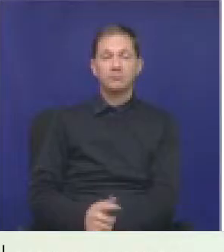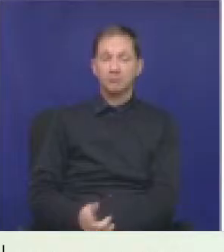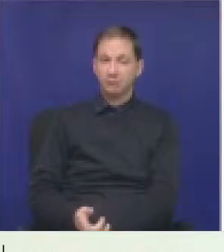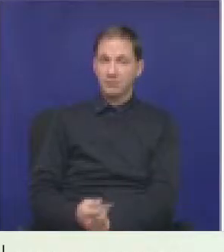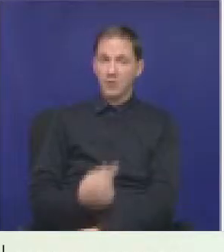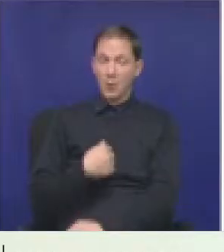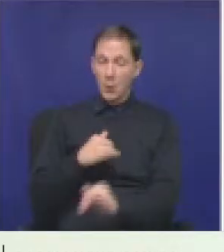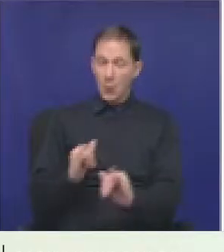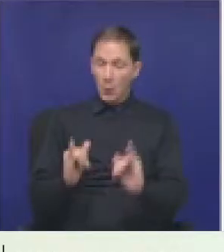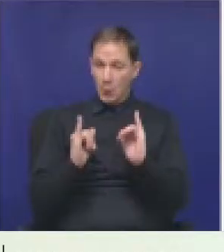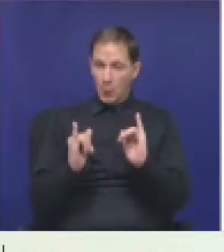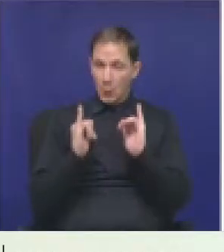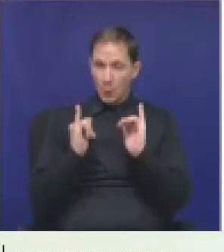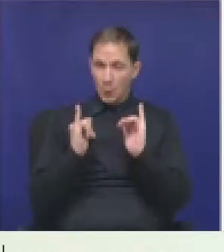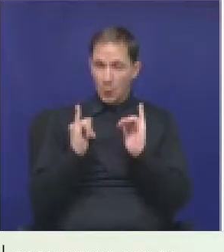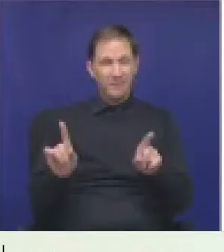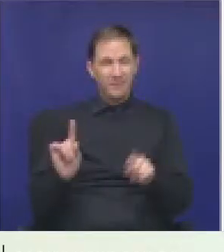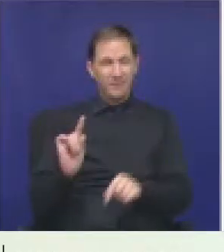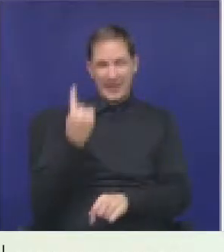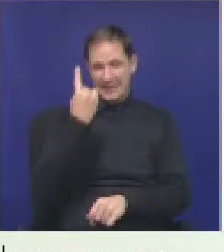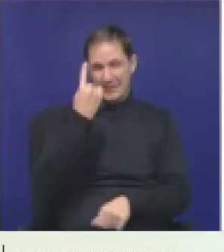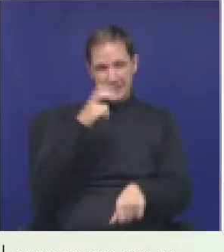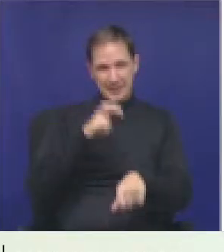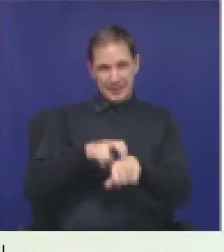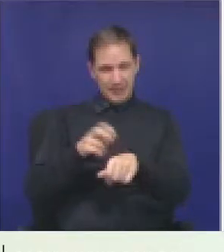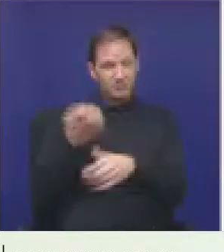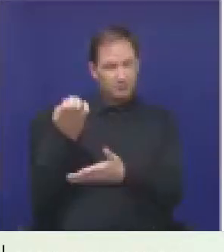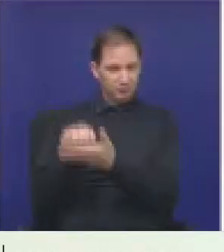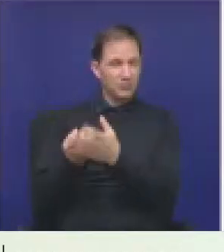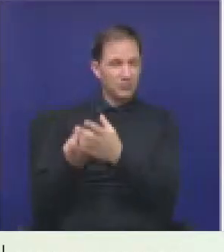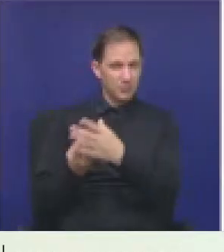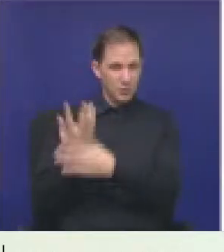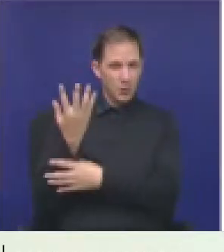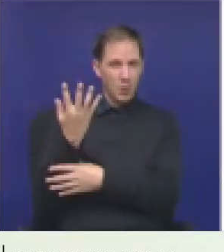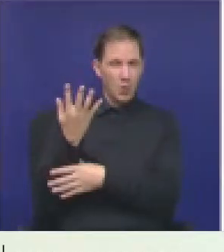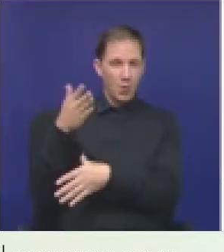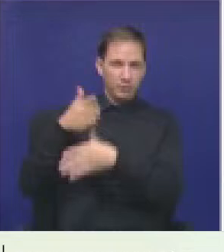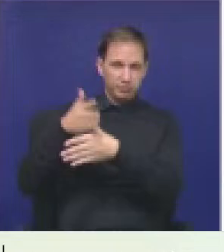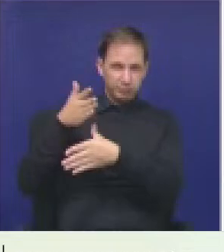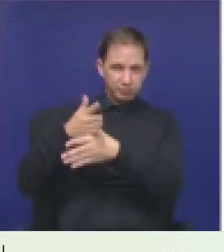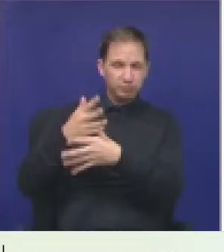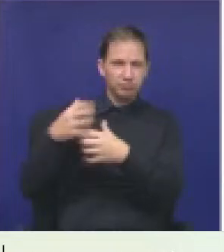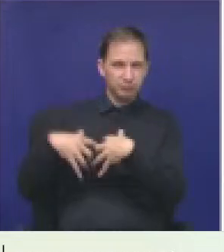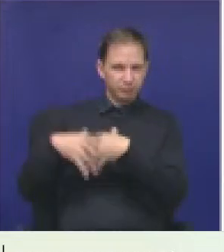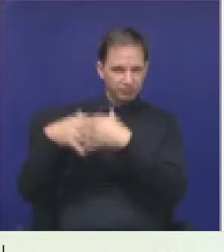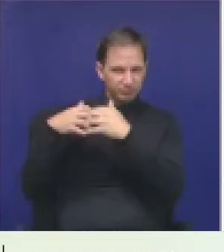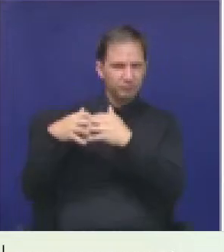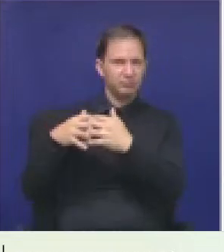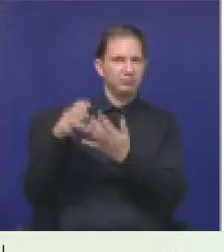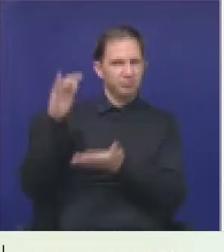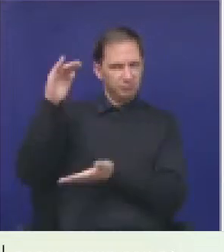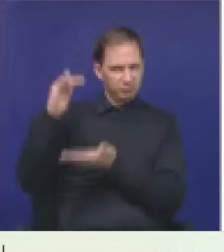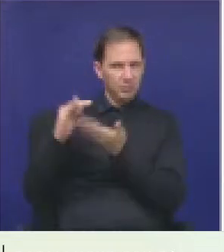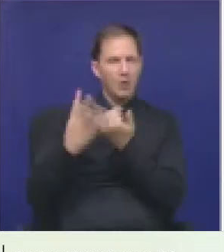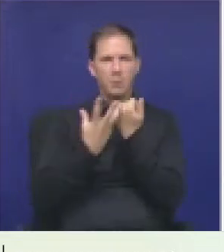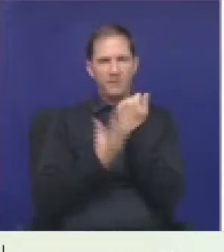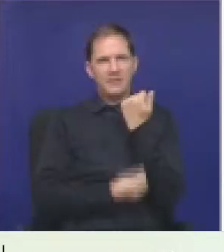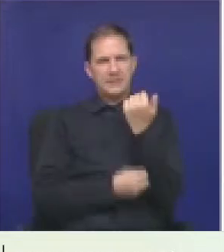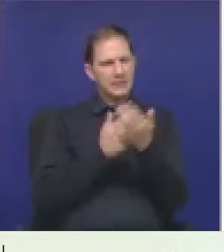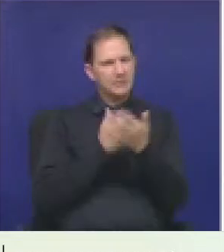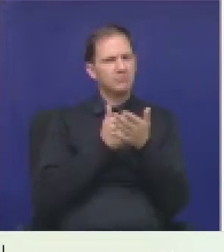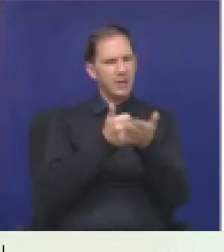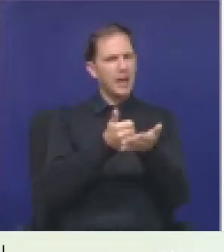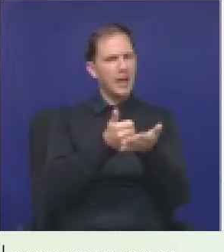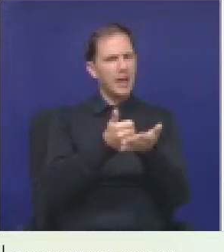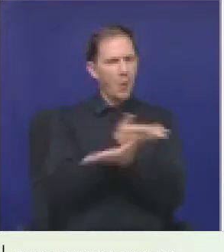urgent task is to grow our economy so that we can create jobs, reduce poverty, and improve the lives of all South Africans. The role of